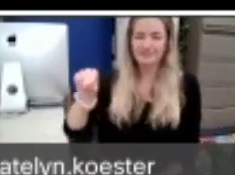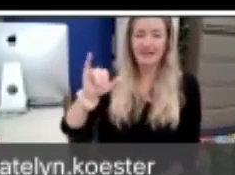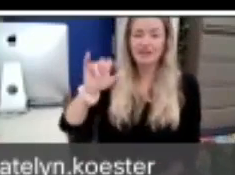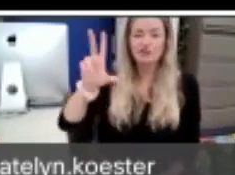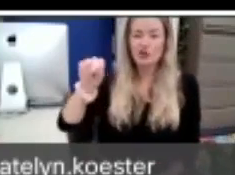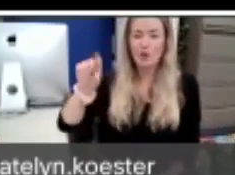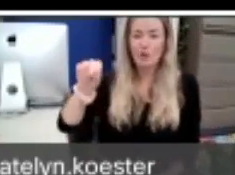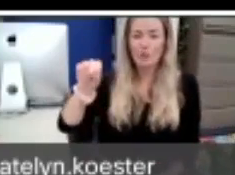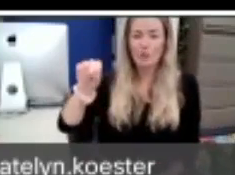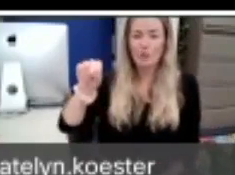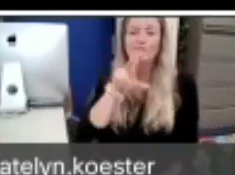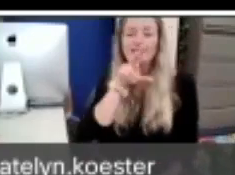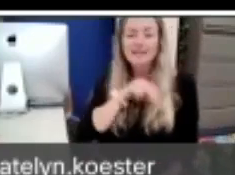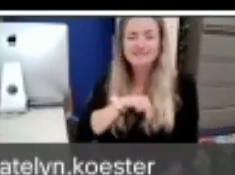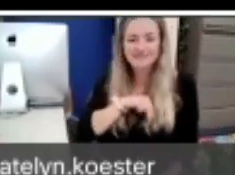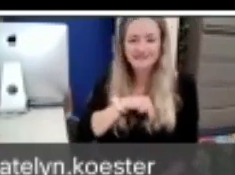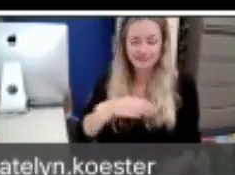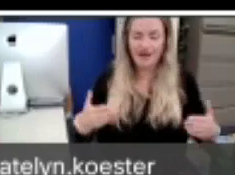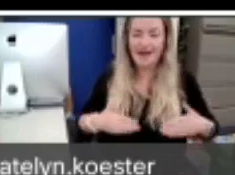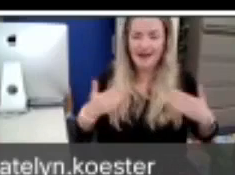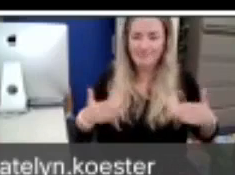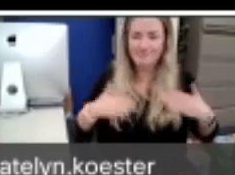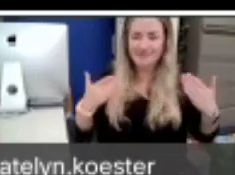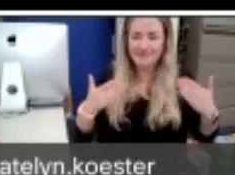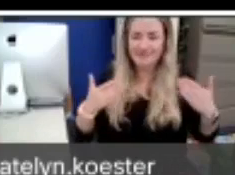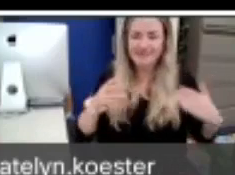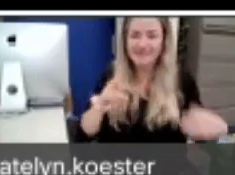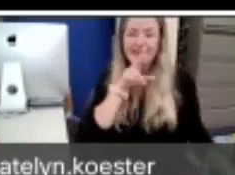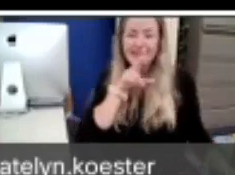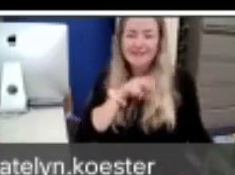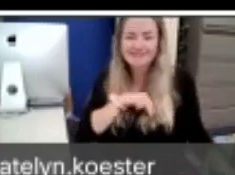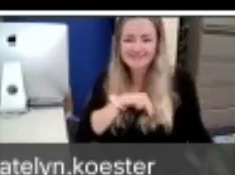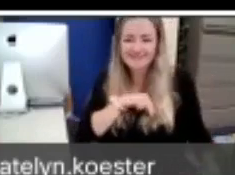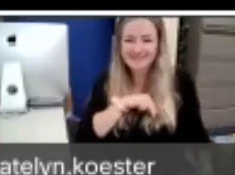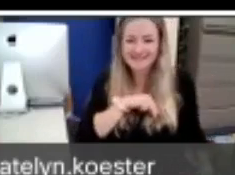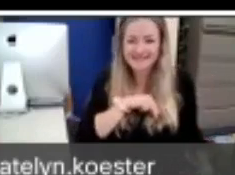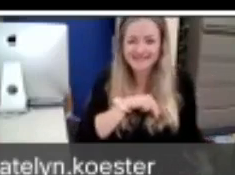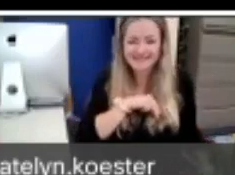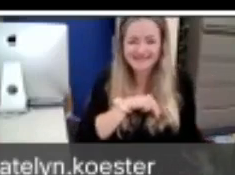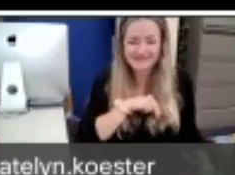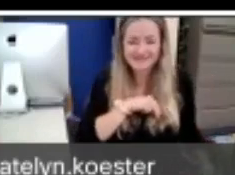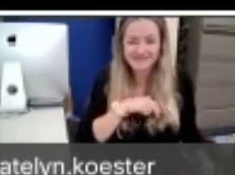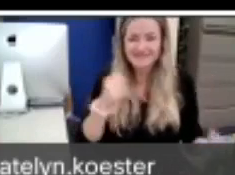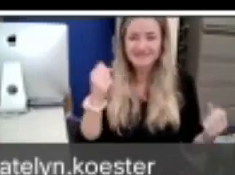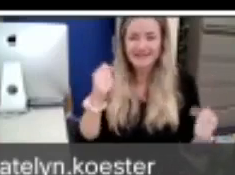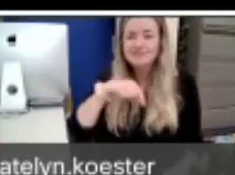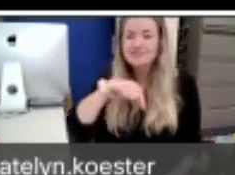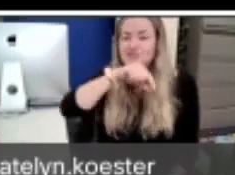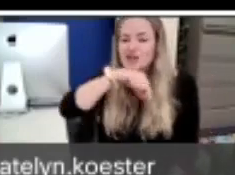Thanksgiving. It's the same as like no, but it kind of like goes to your chest. So Thanksgiving.